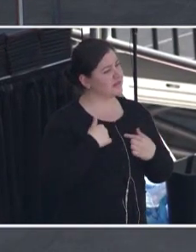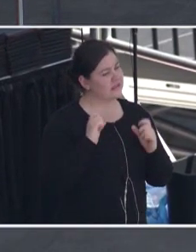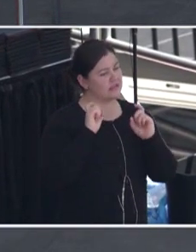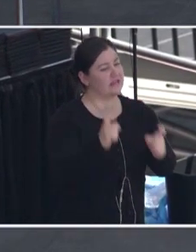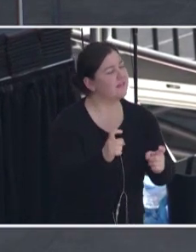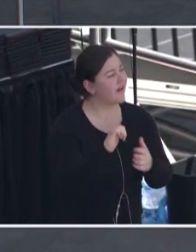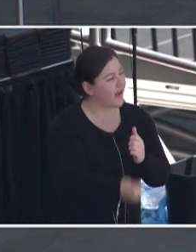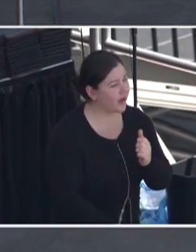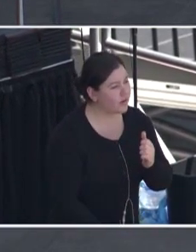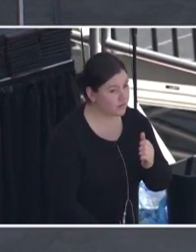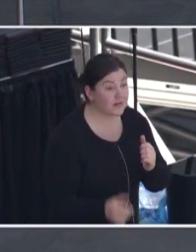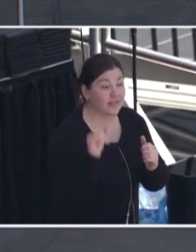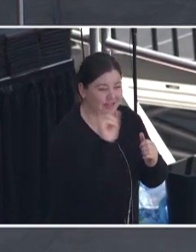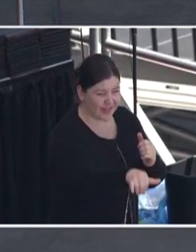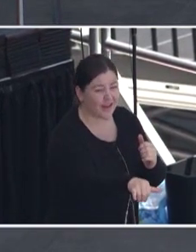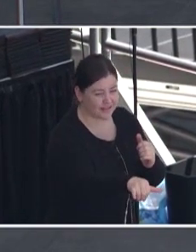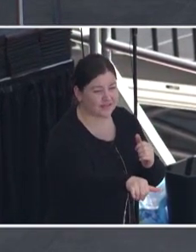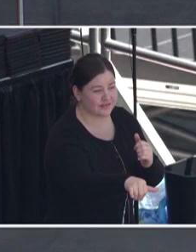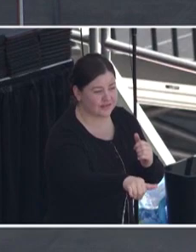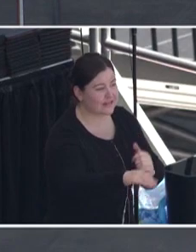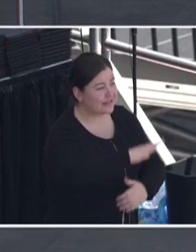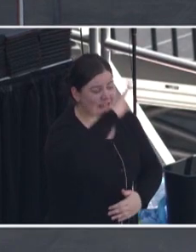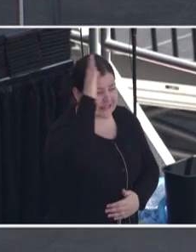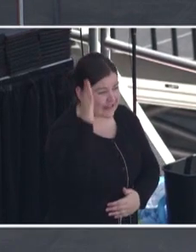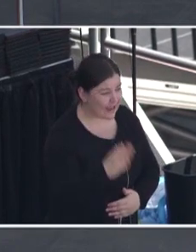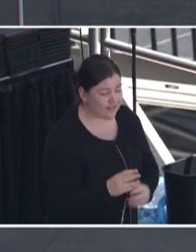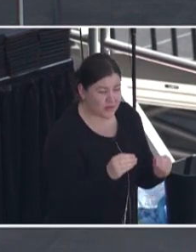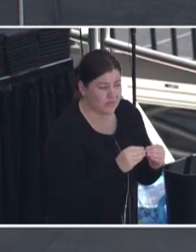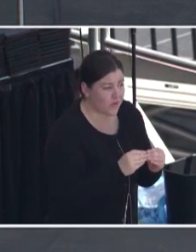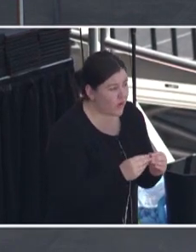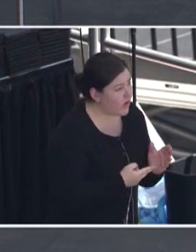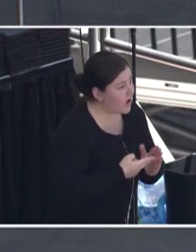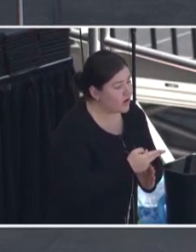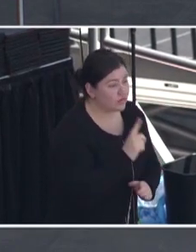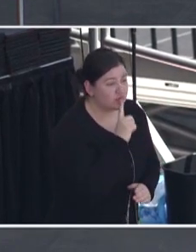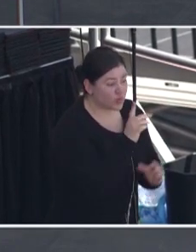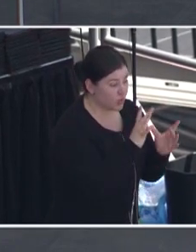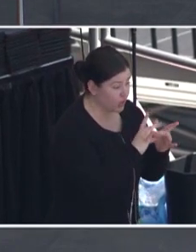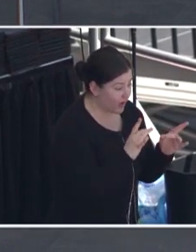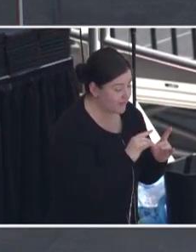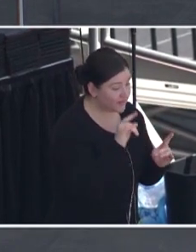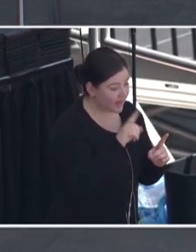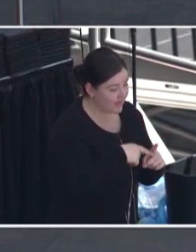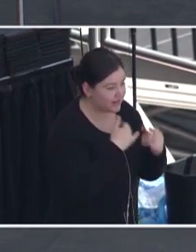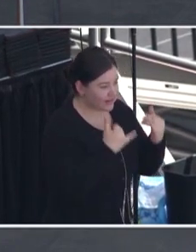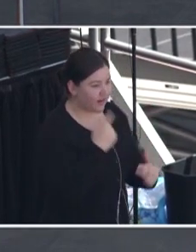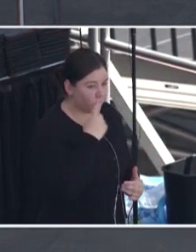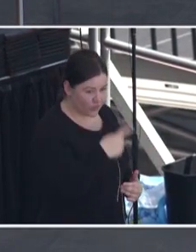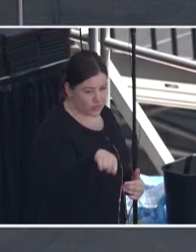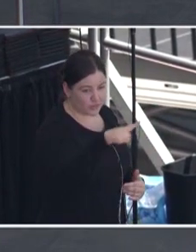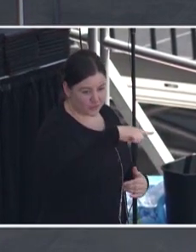country. That has never been more true today.